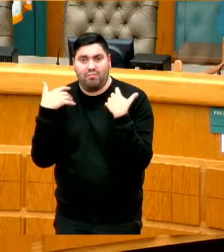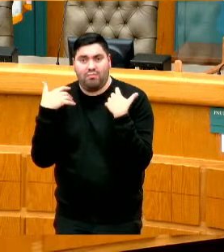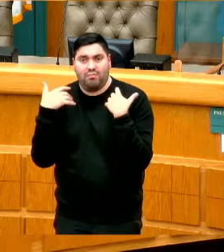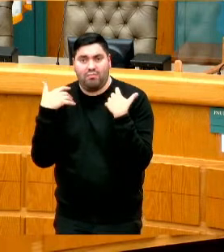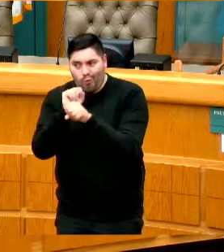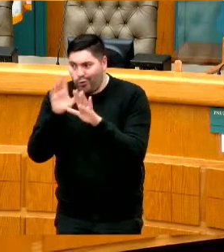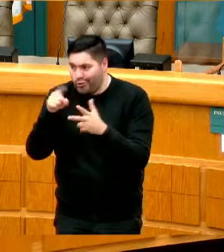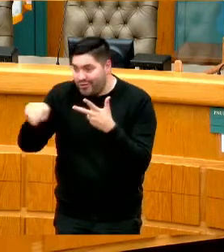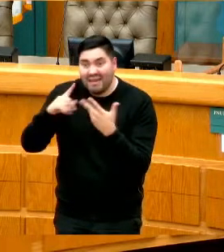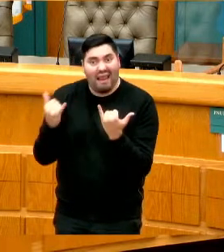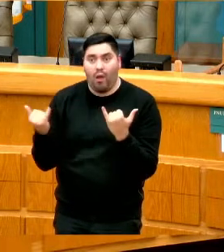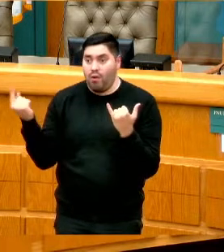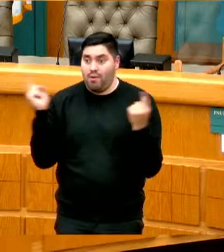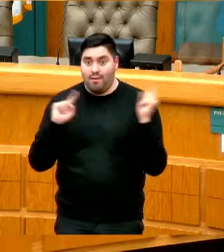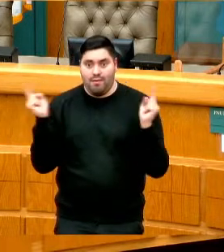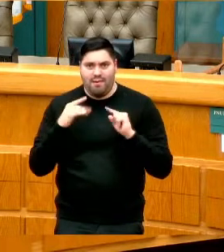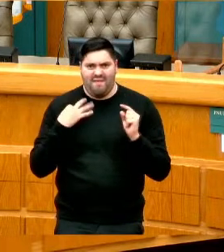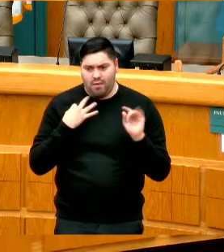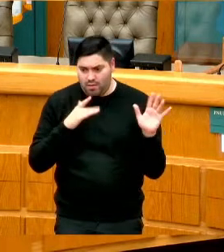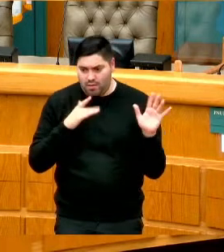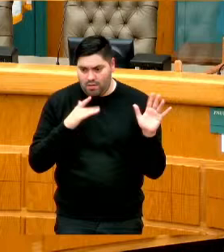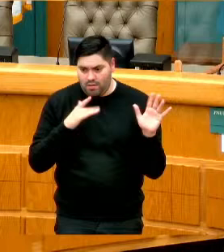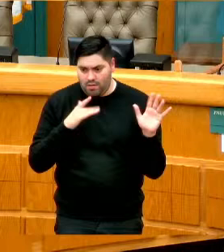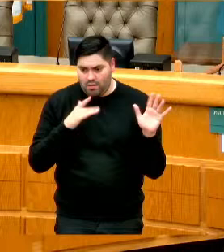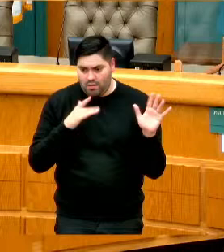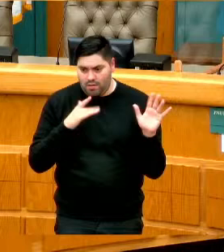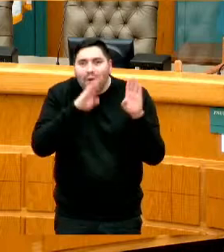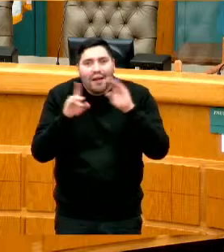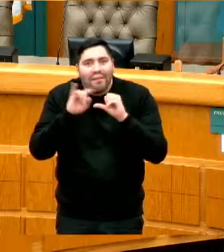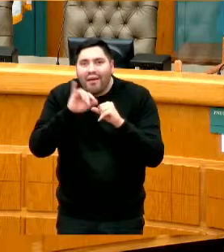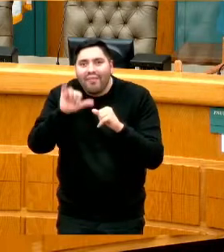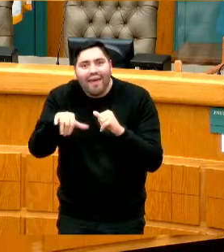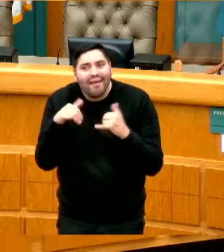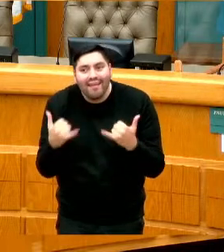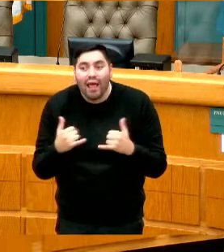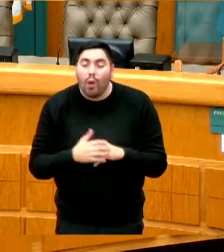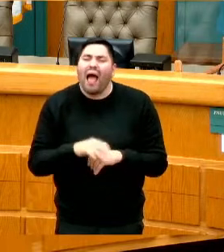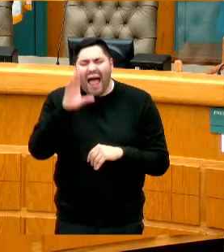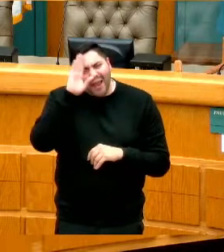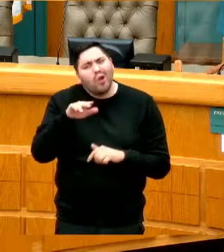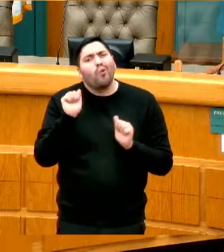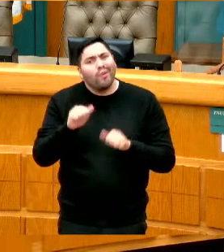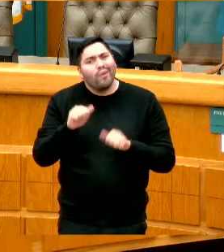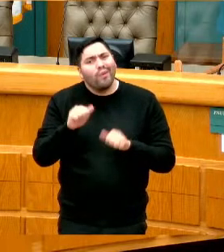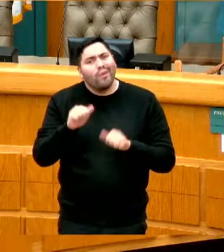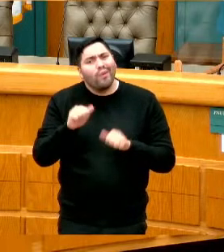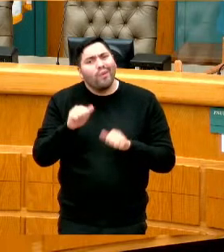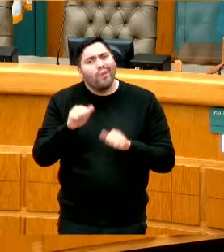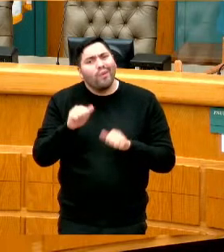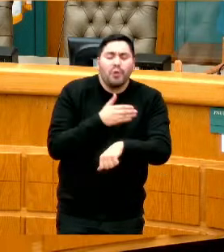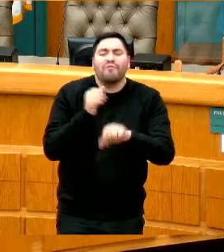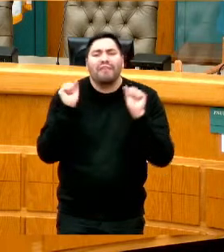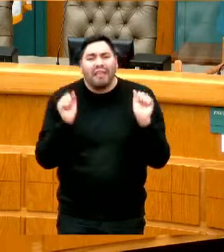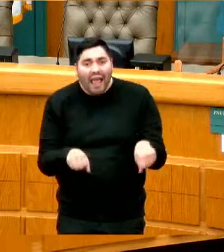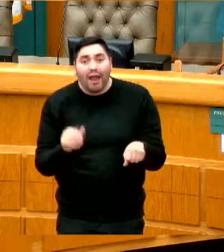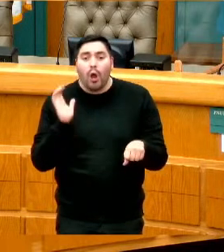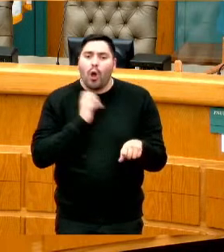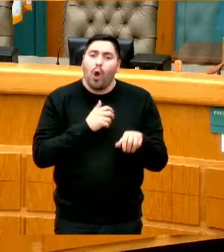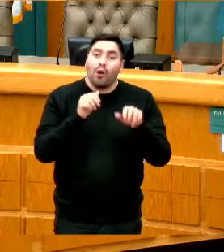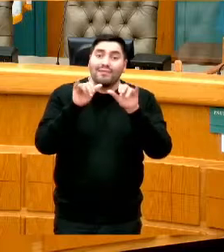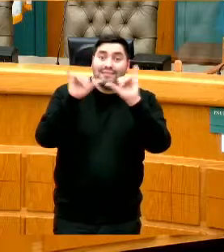And I'm not worried anymore about logistics because even though there's things that we can do better here or there, our